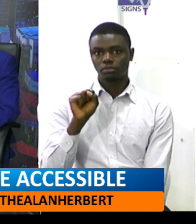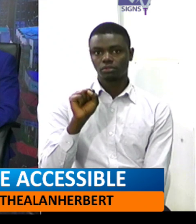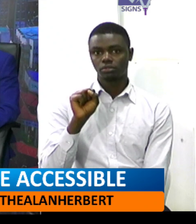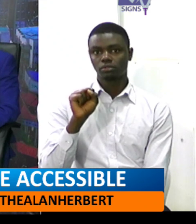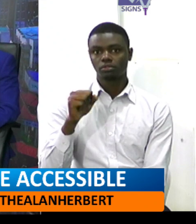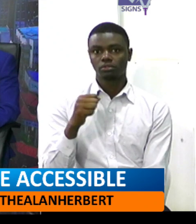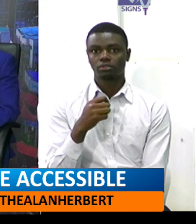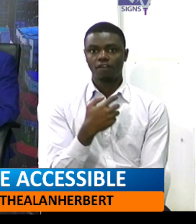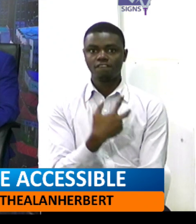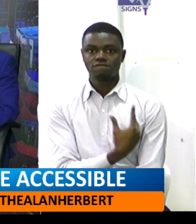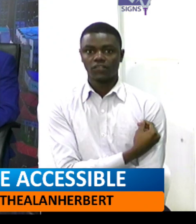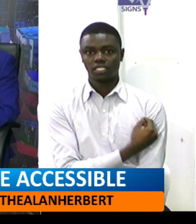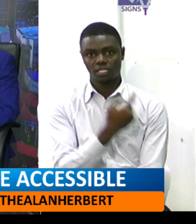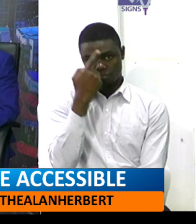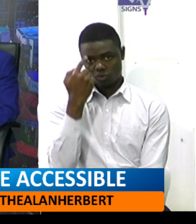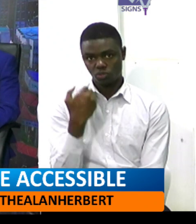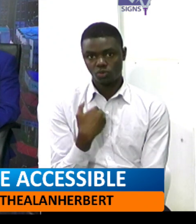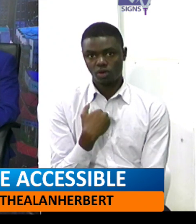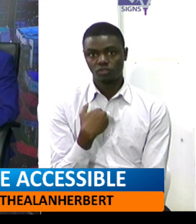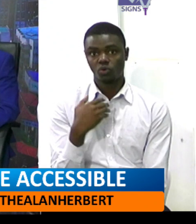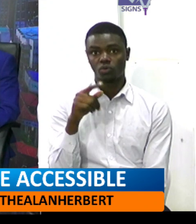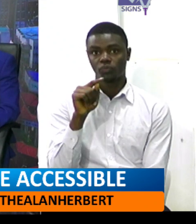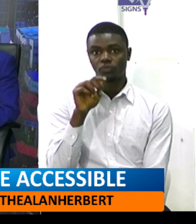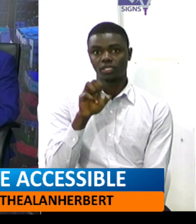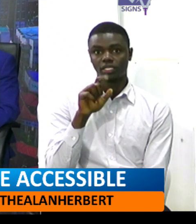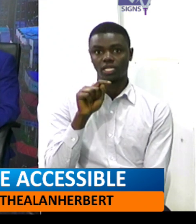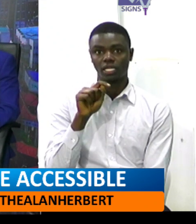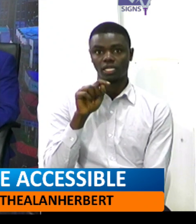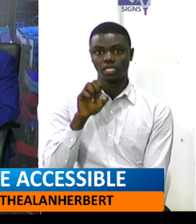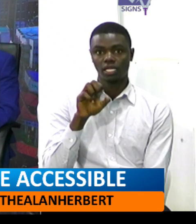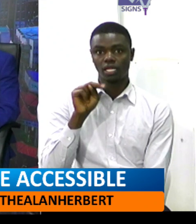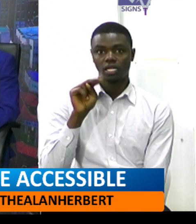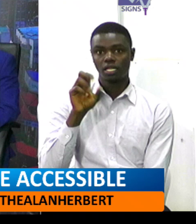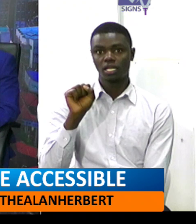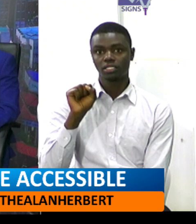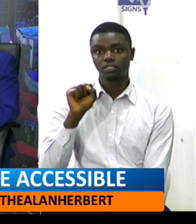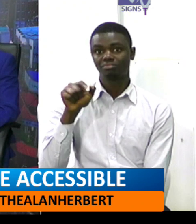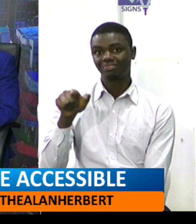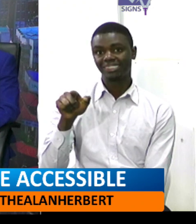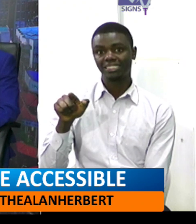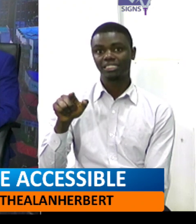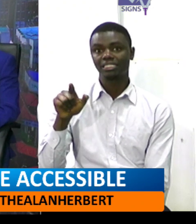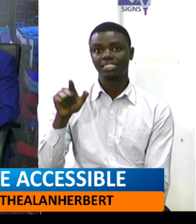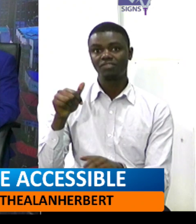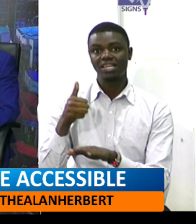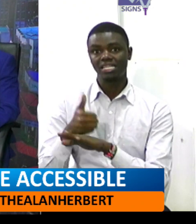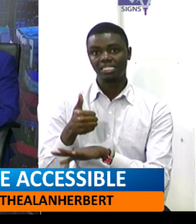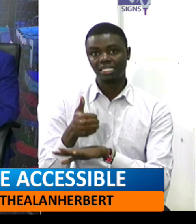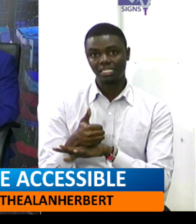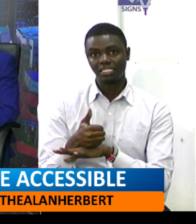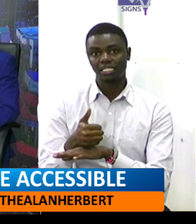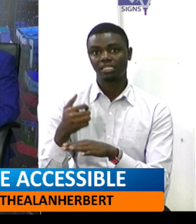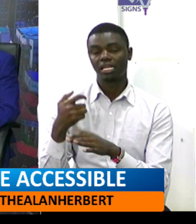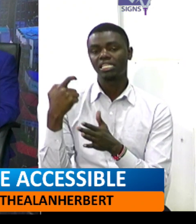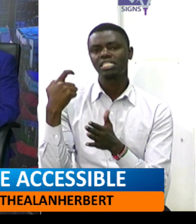injury. And tetanus as a disease in itself can be very catastrophic in terms of costs.